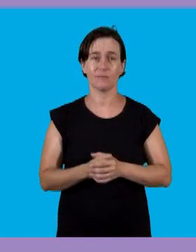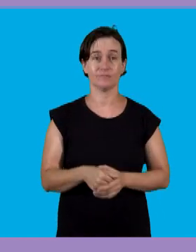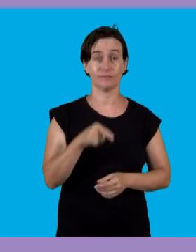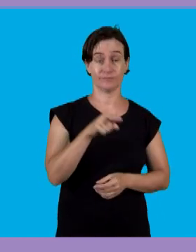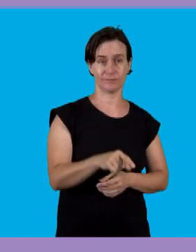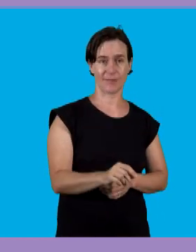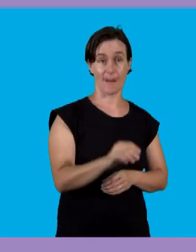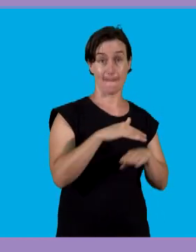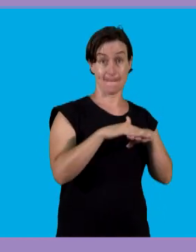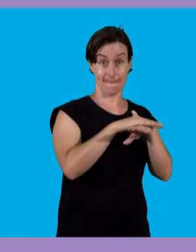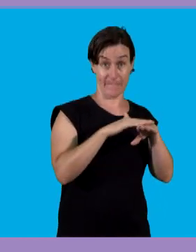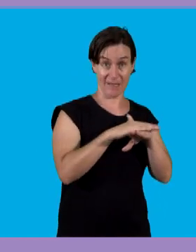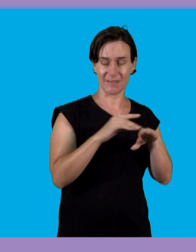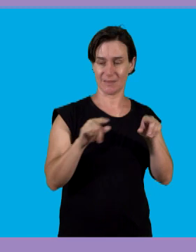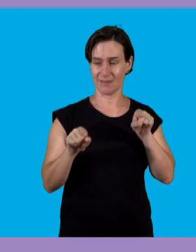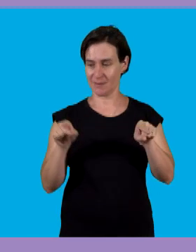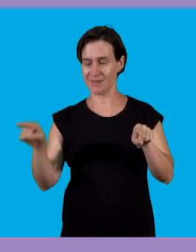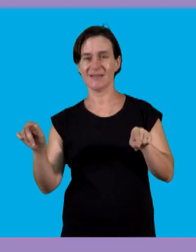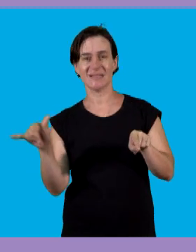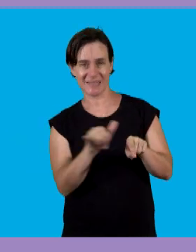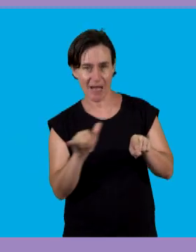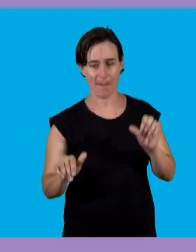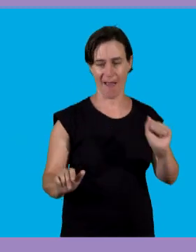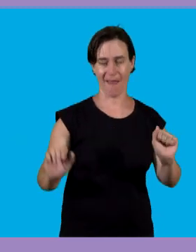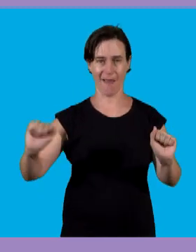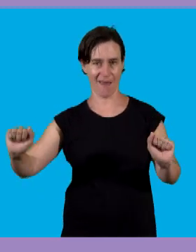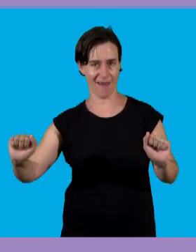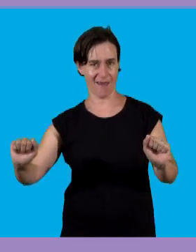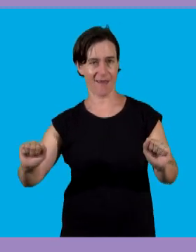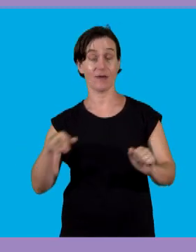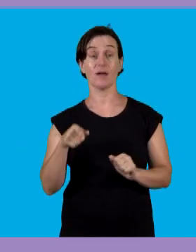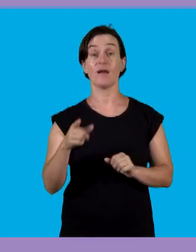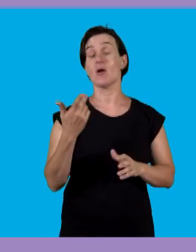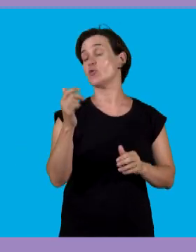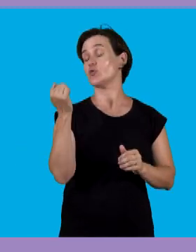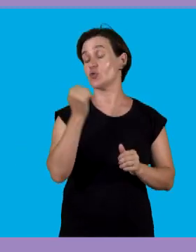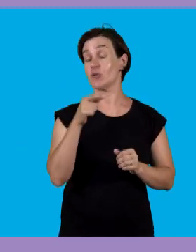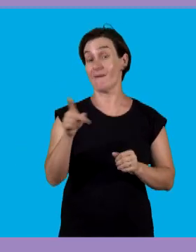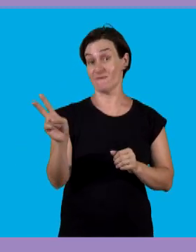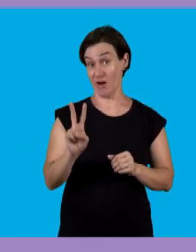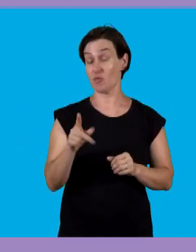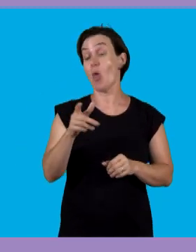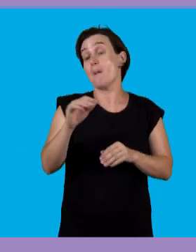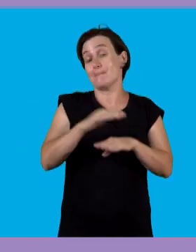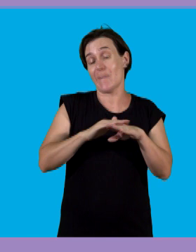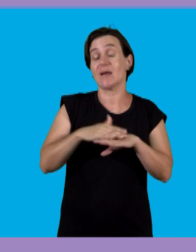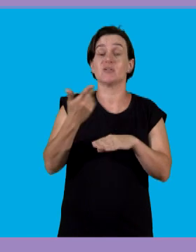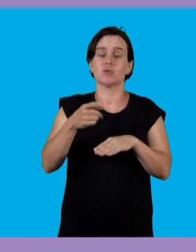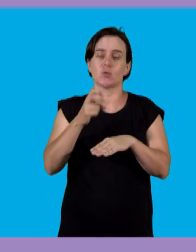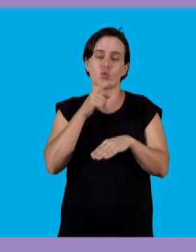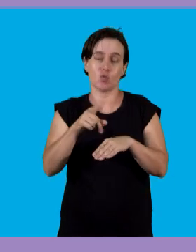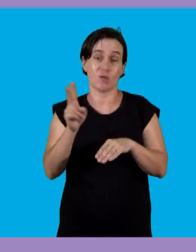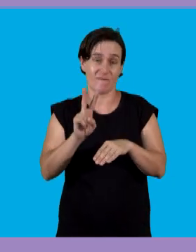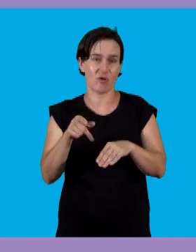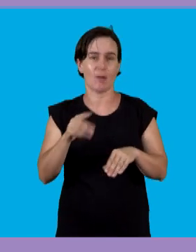Because they have the same base, which is the a. So they have the same, variable as a base, which is the a